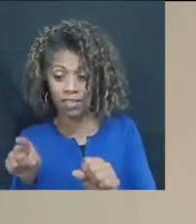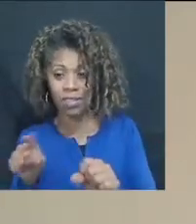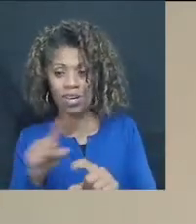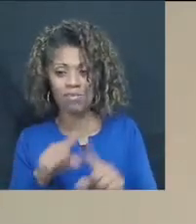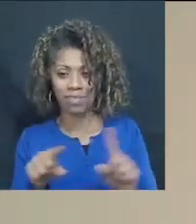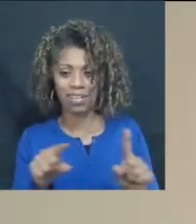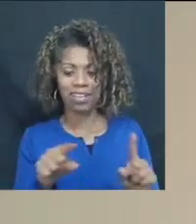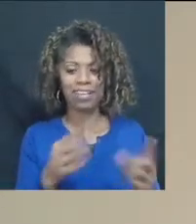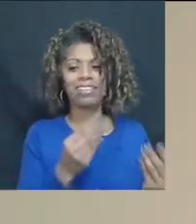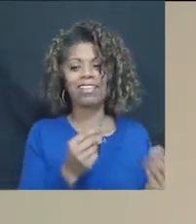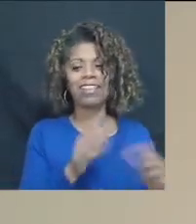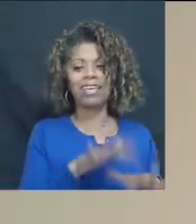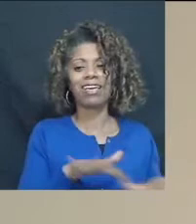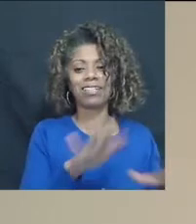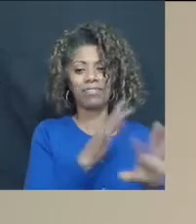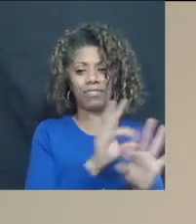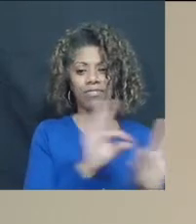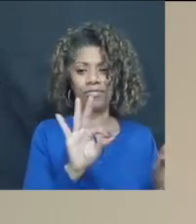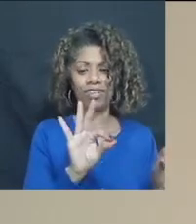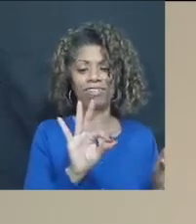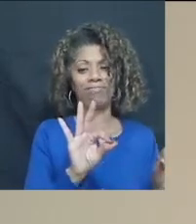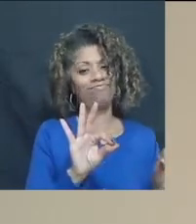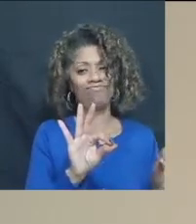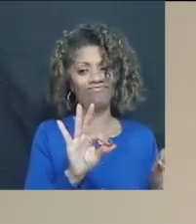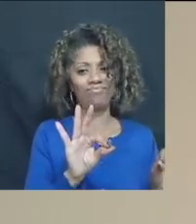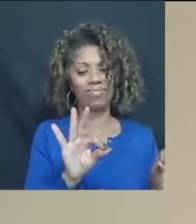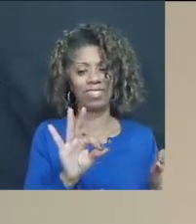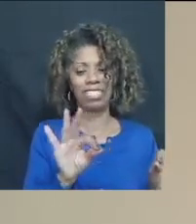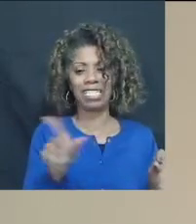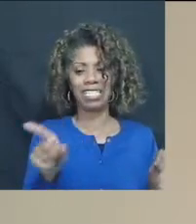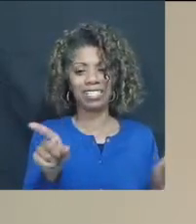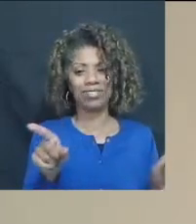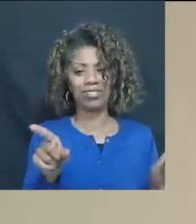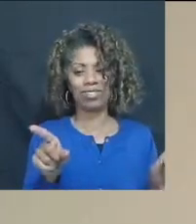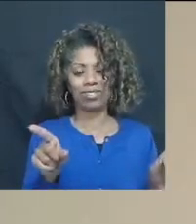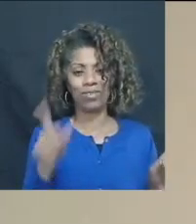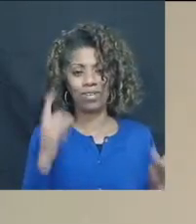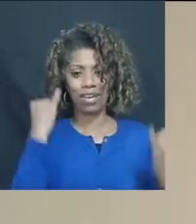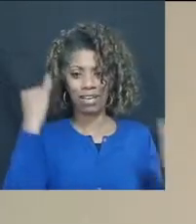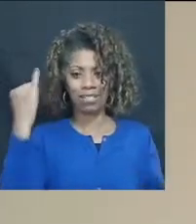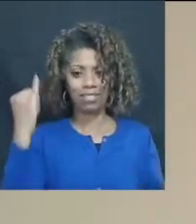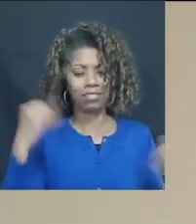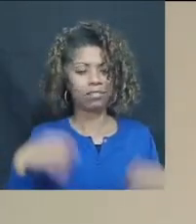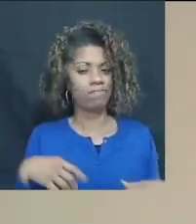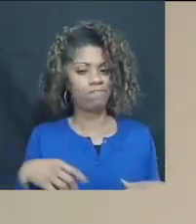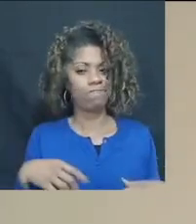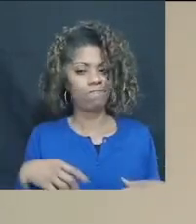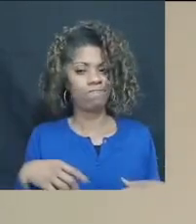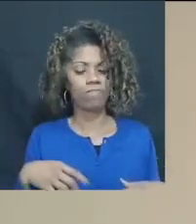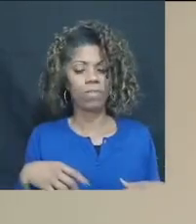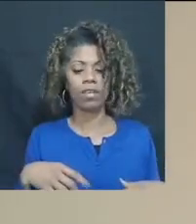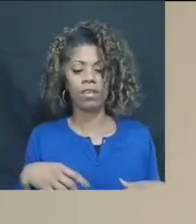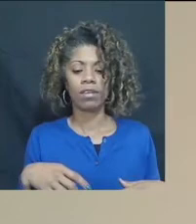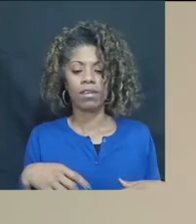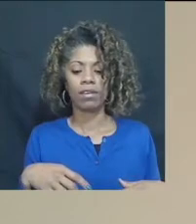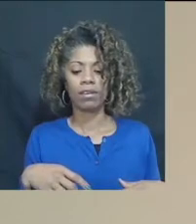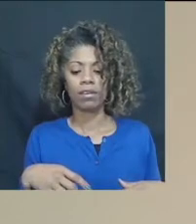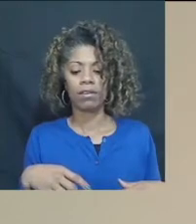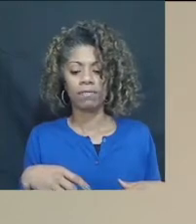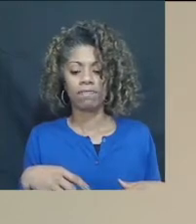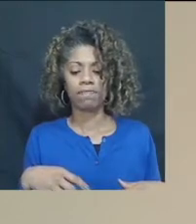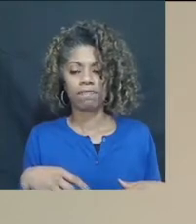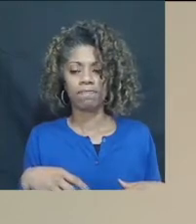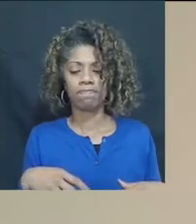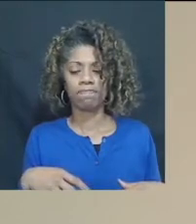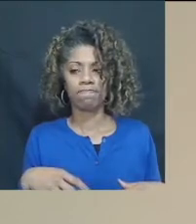competing things at all times. And I think the way that shaped the way I look at this work is I know